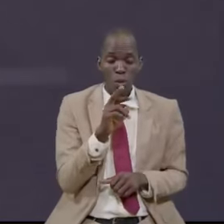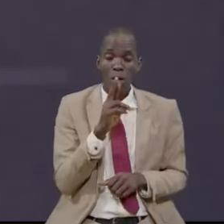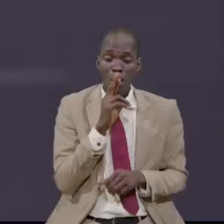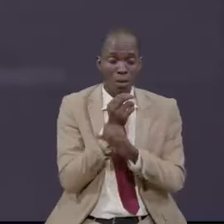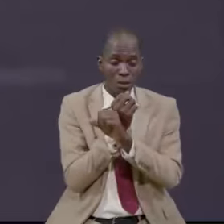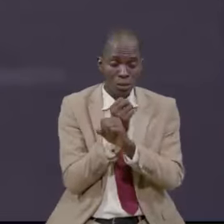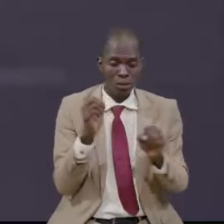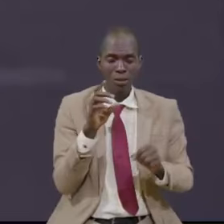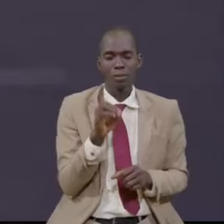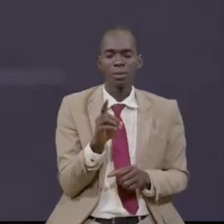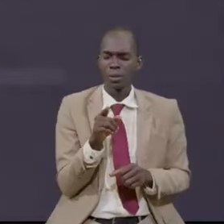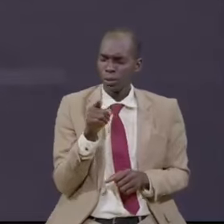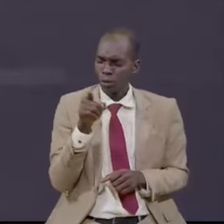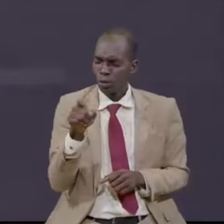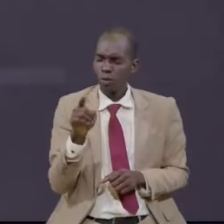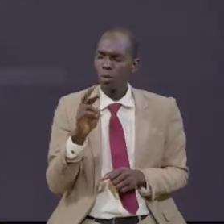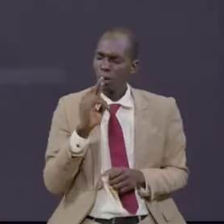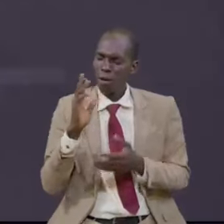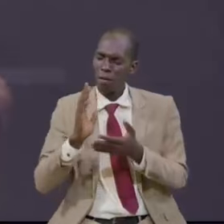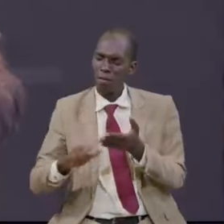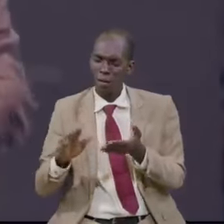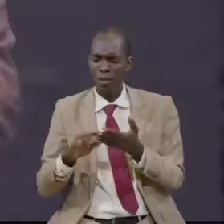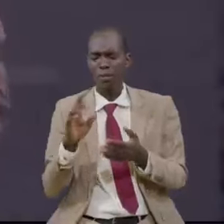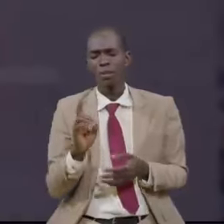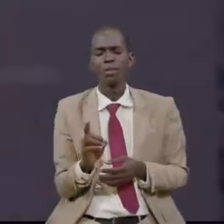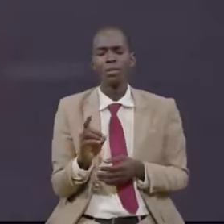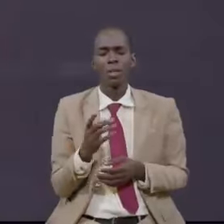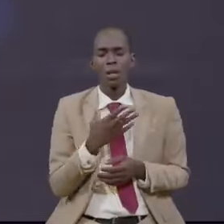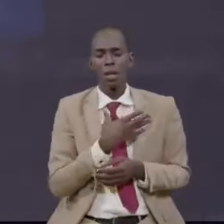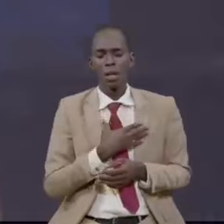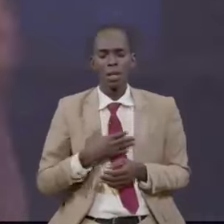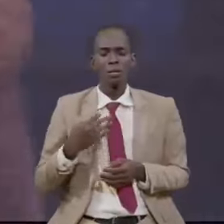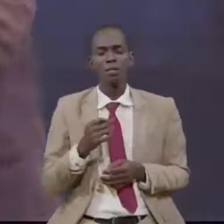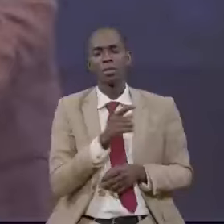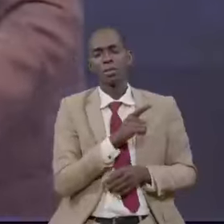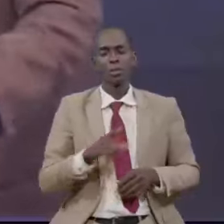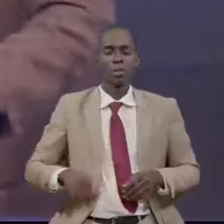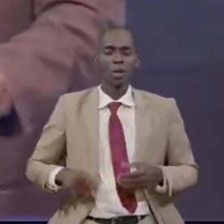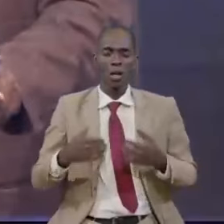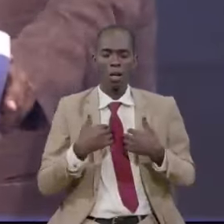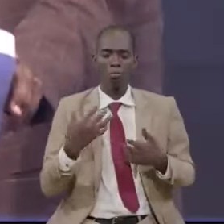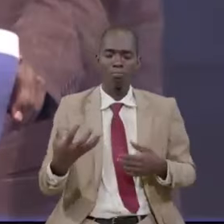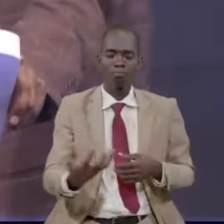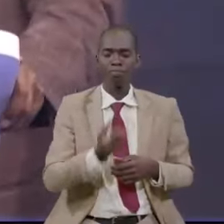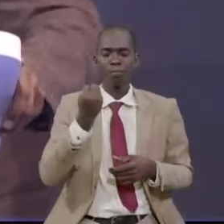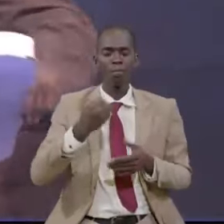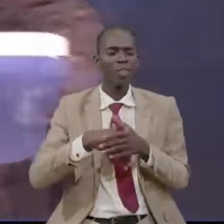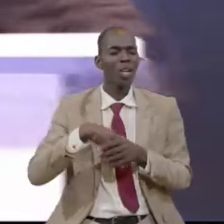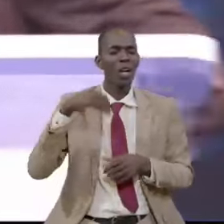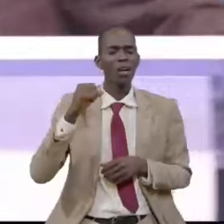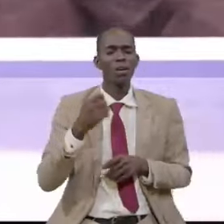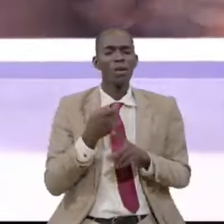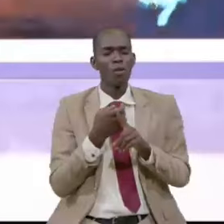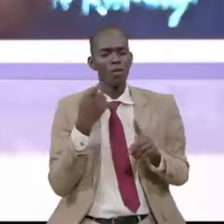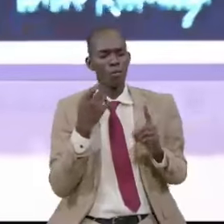are forgiven. And the Lord has taken you out of the kingdom of darkness,